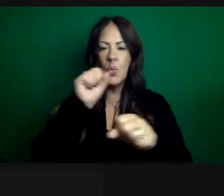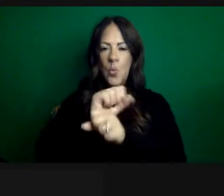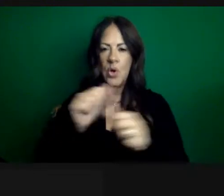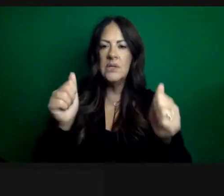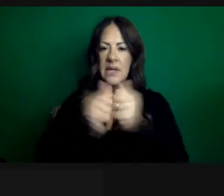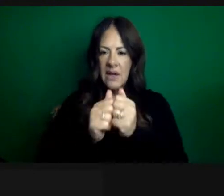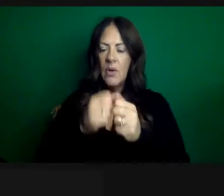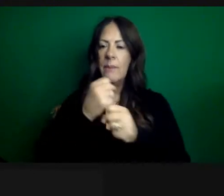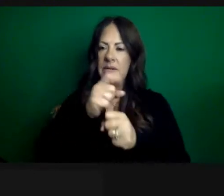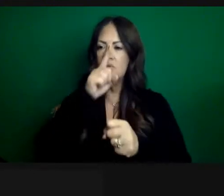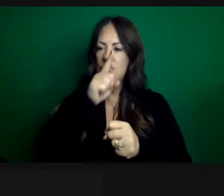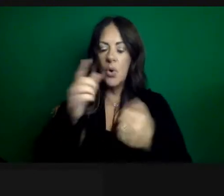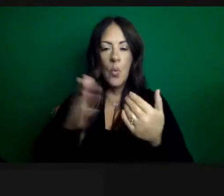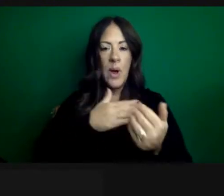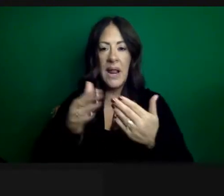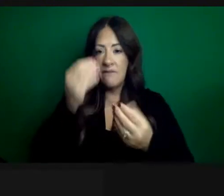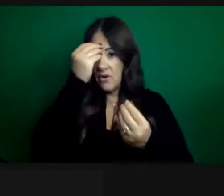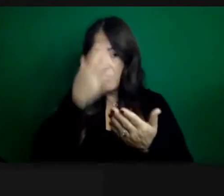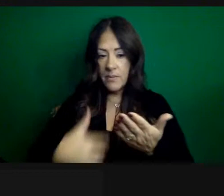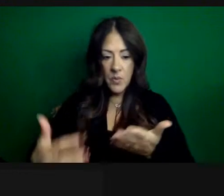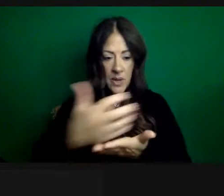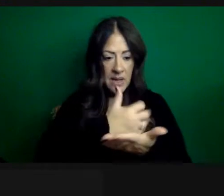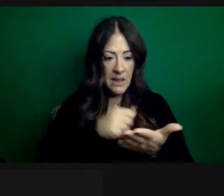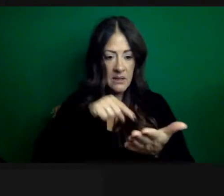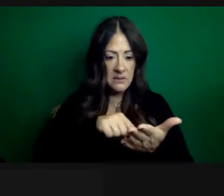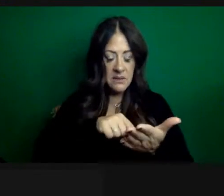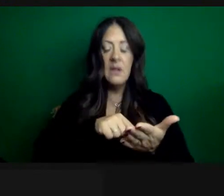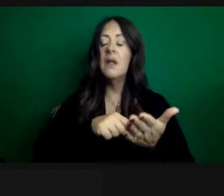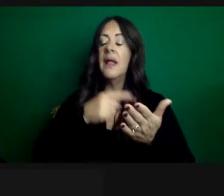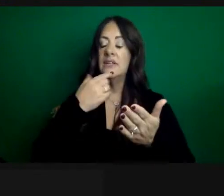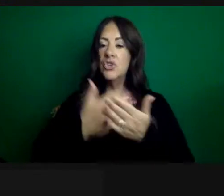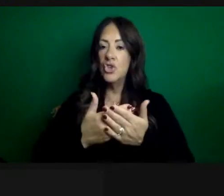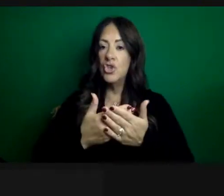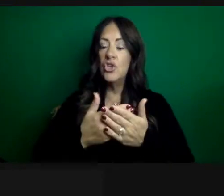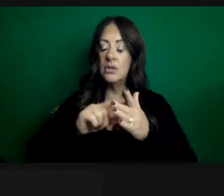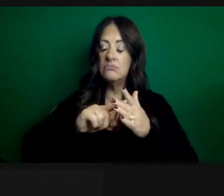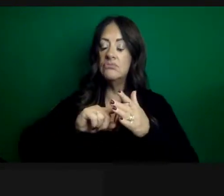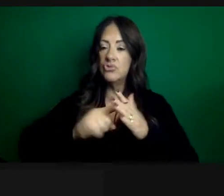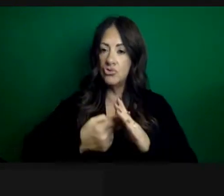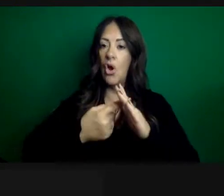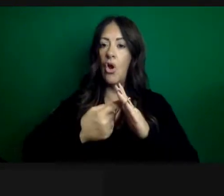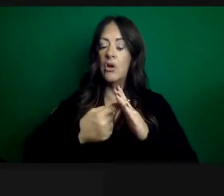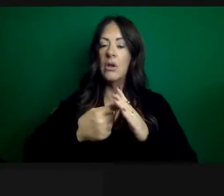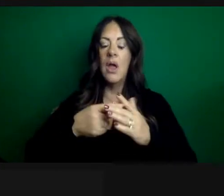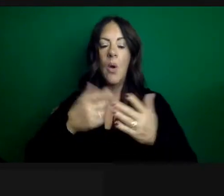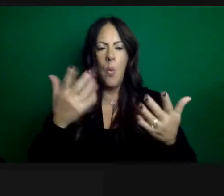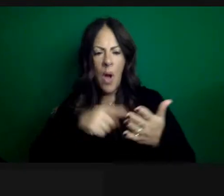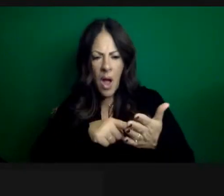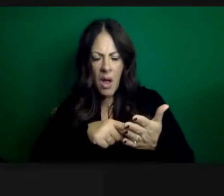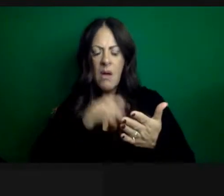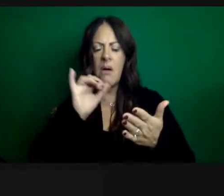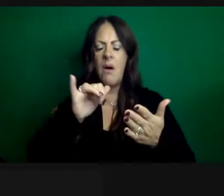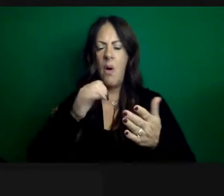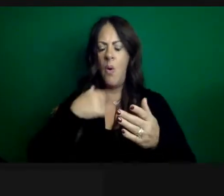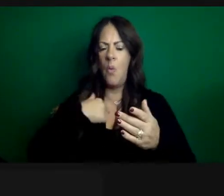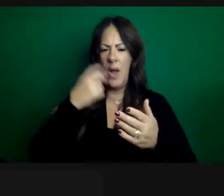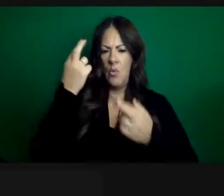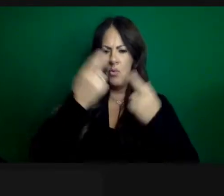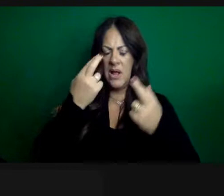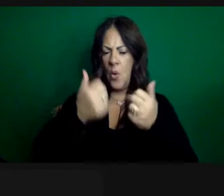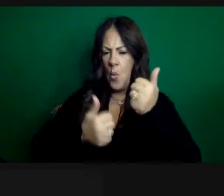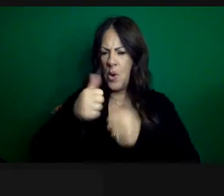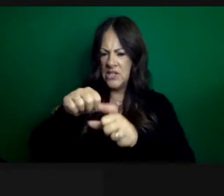sure whatever data is released, that we see it as a starting point, something to improve on, and our focus on equity